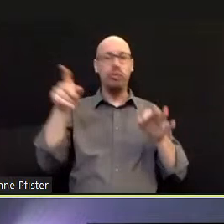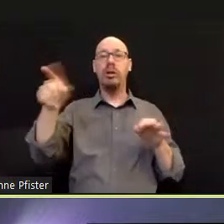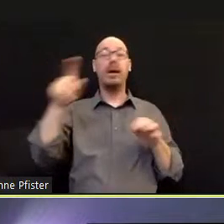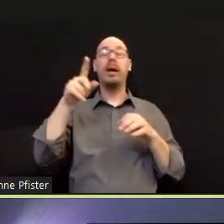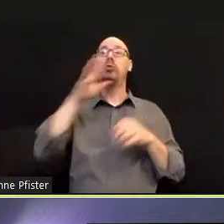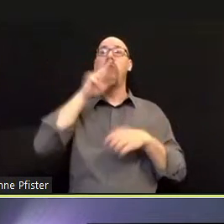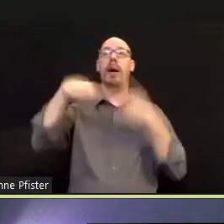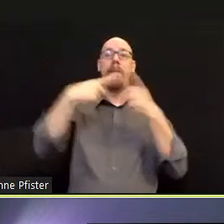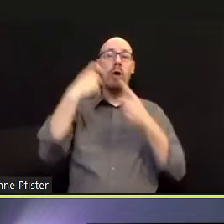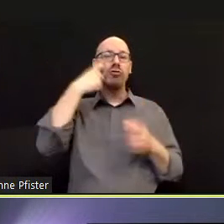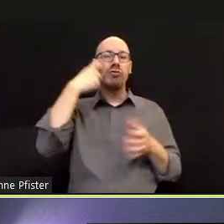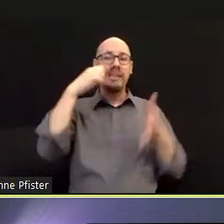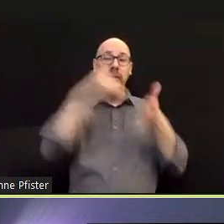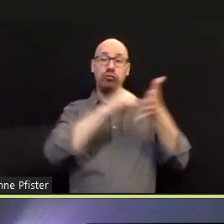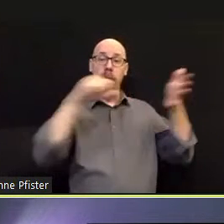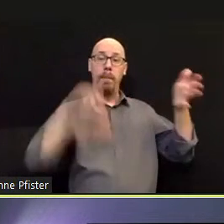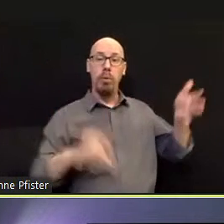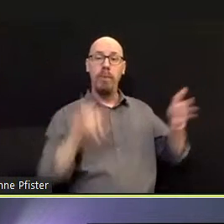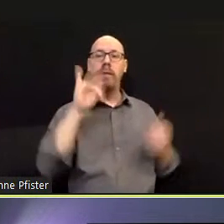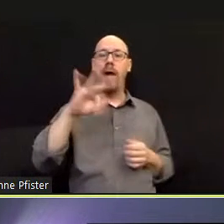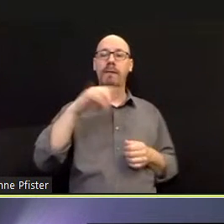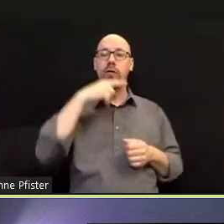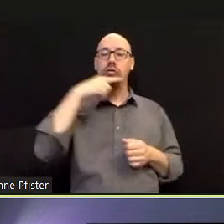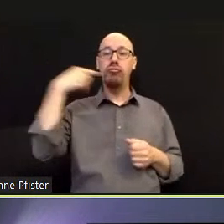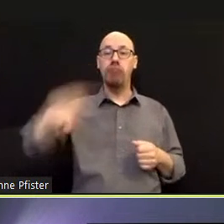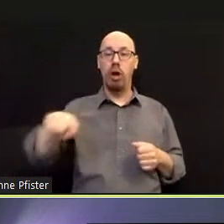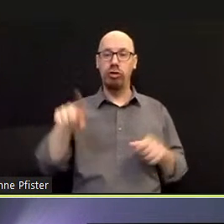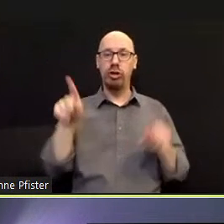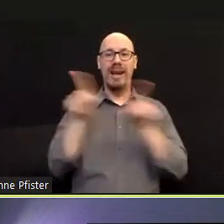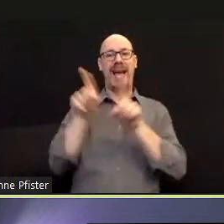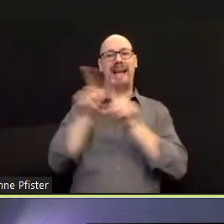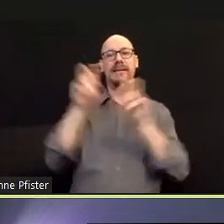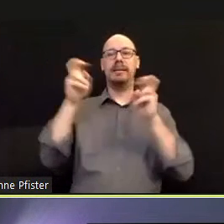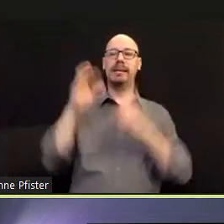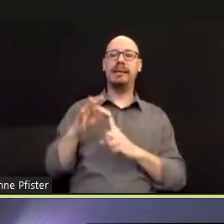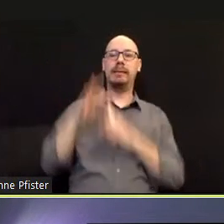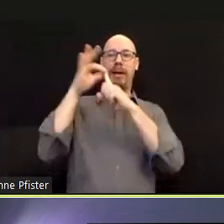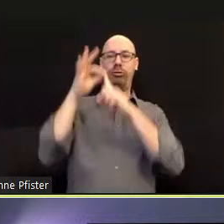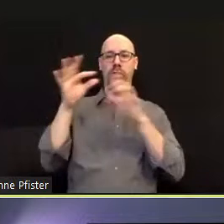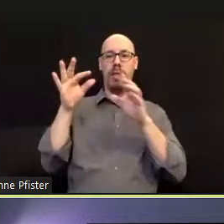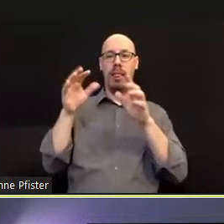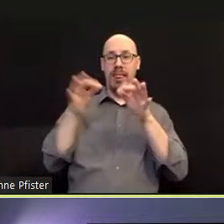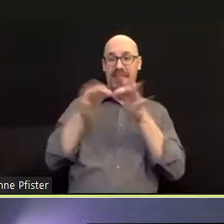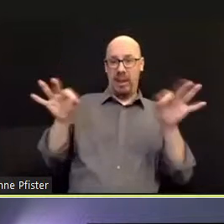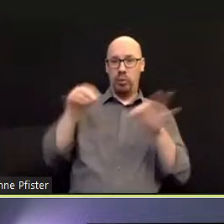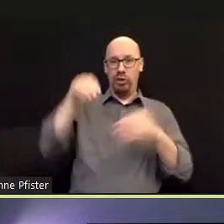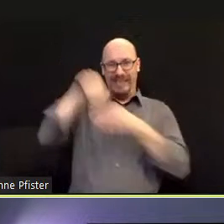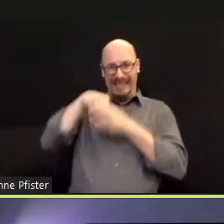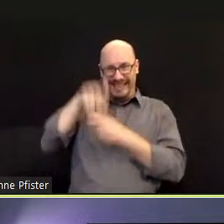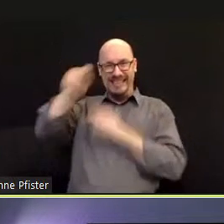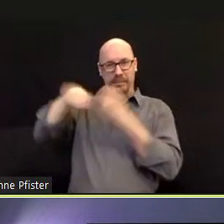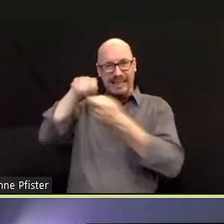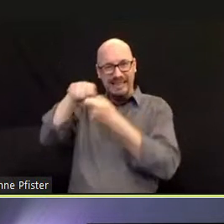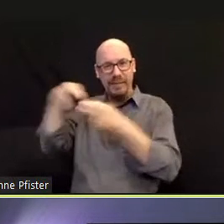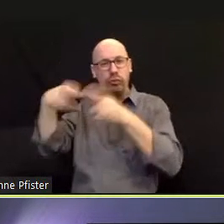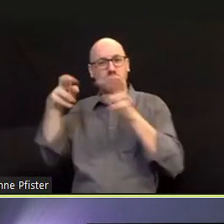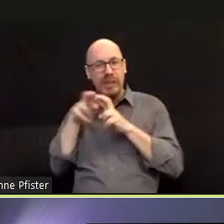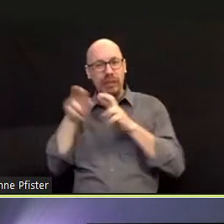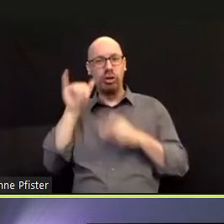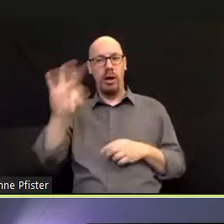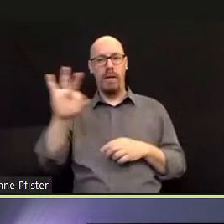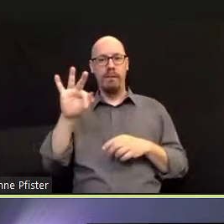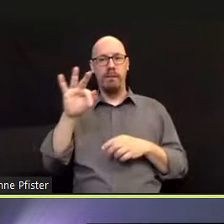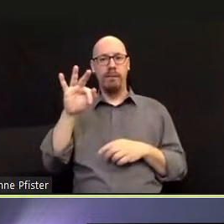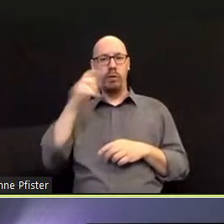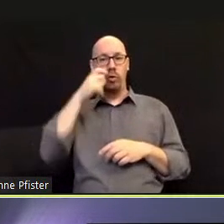removal of Russian as a special language within a particular region of Ukraine. So again,